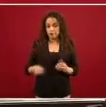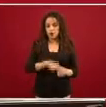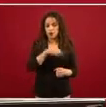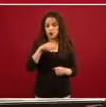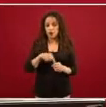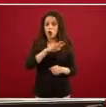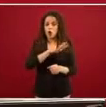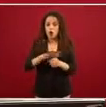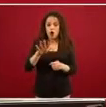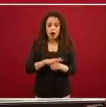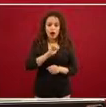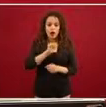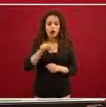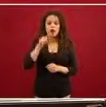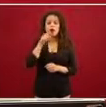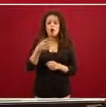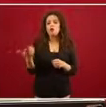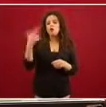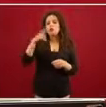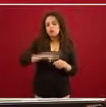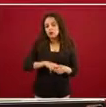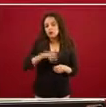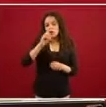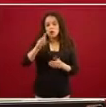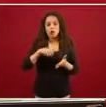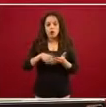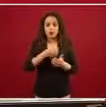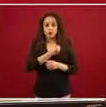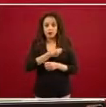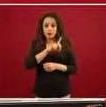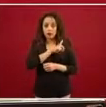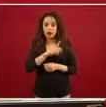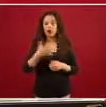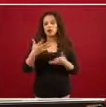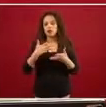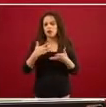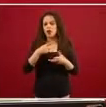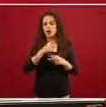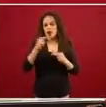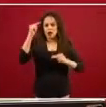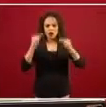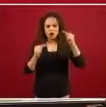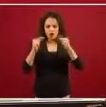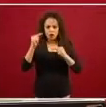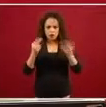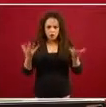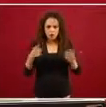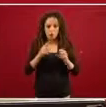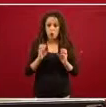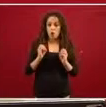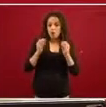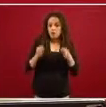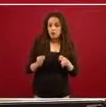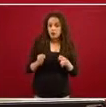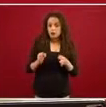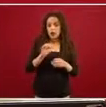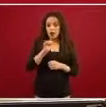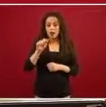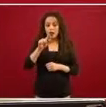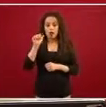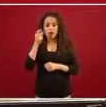national health system. So we have hospitals, we have different levels. We have hospitals and medical units. We